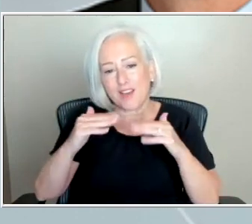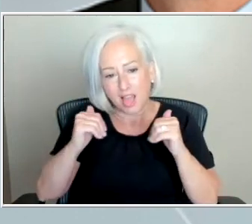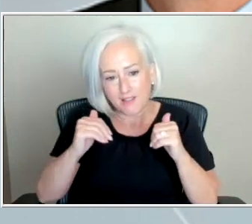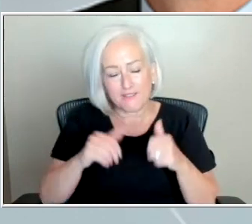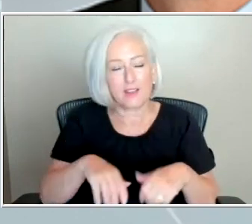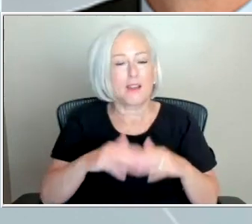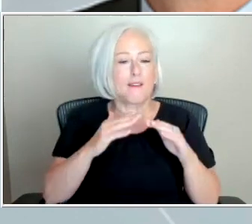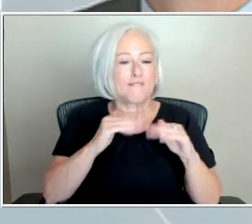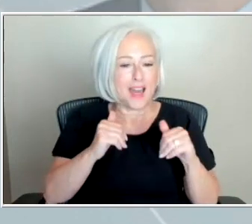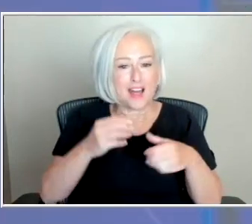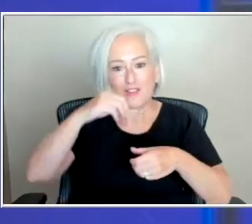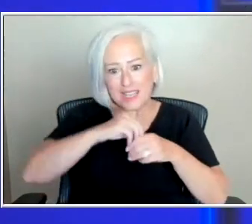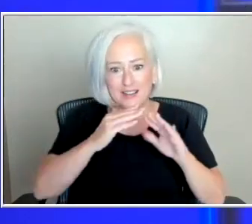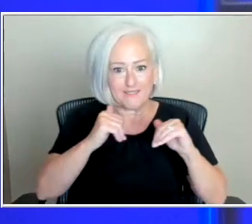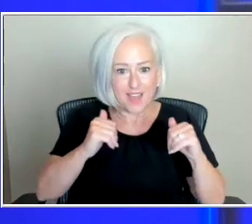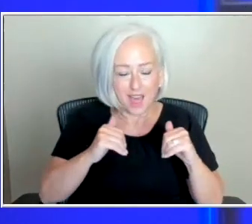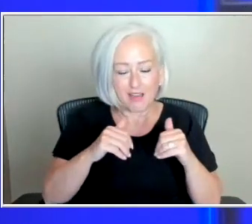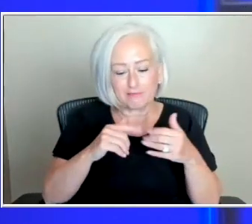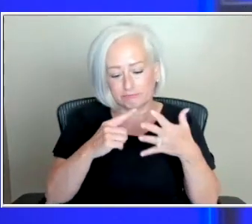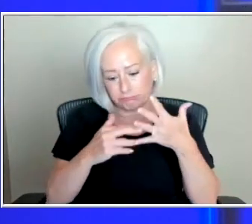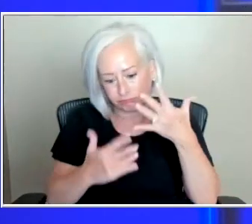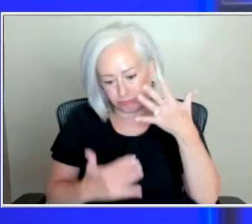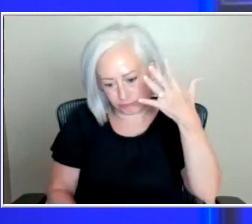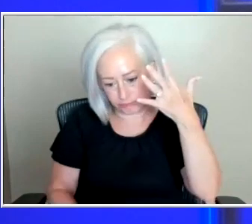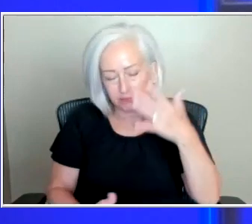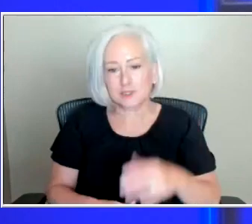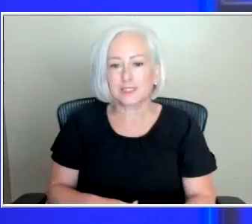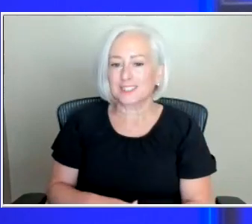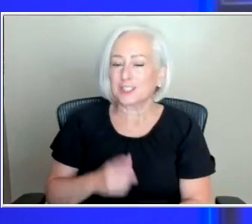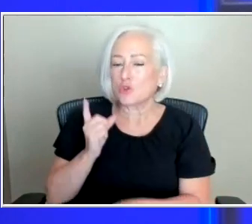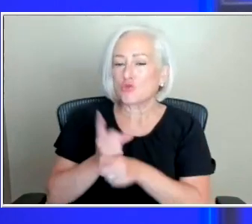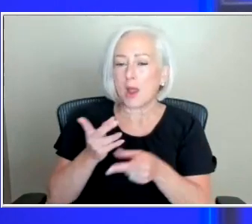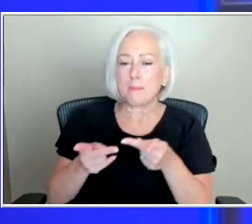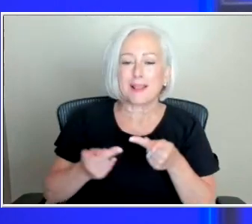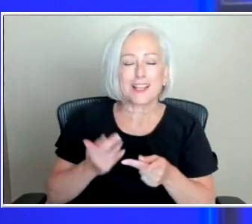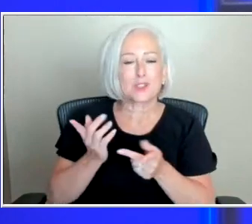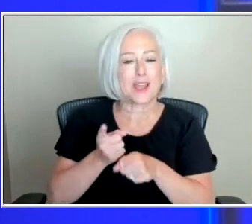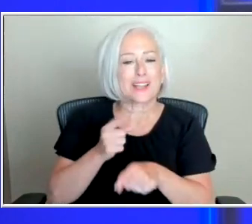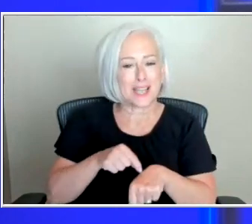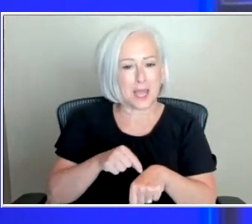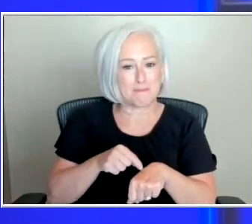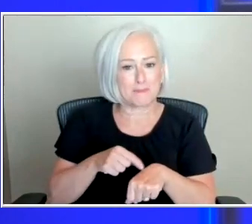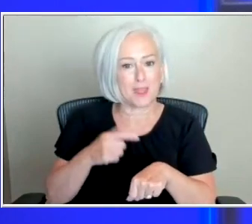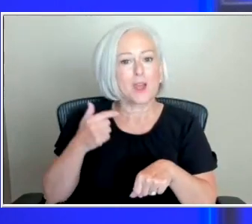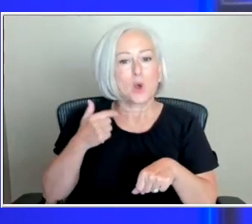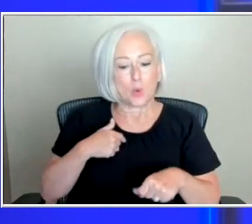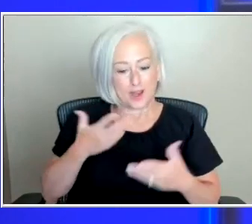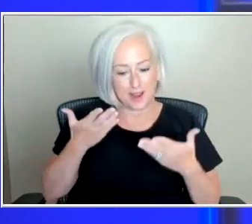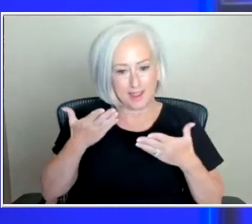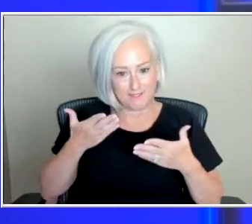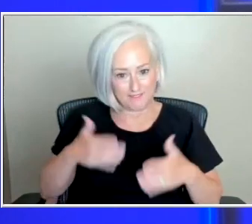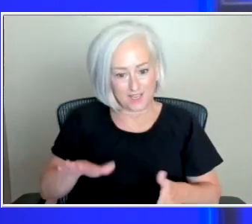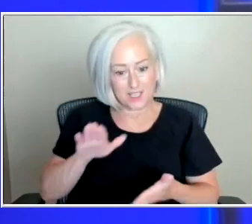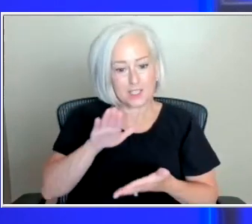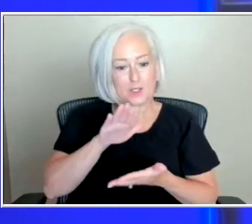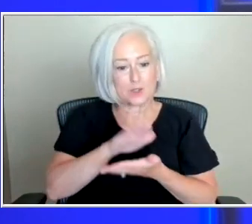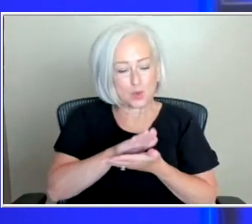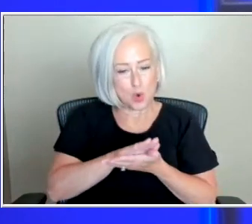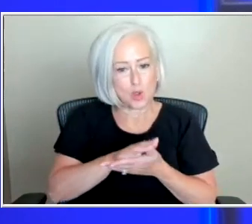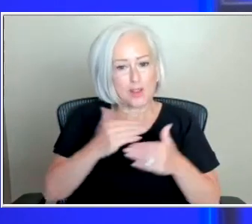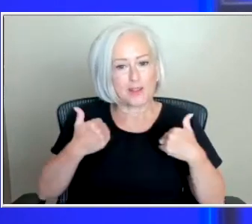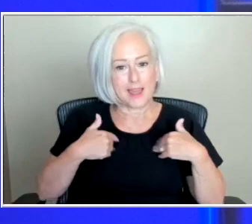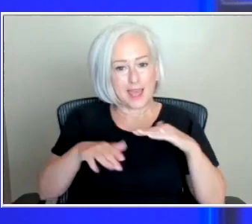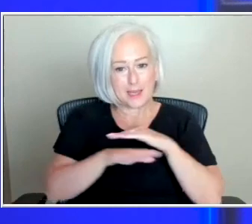mainly right place, right time. So I was fortunate that, when I came out, I had some of the basic training for a surgeon, which is the catheter